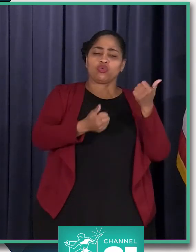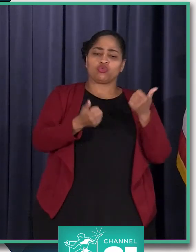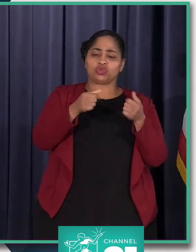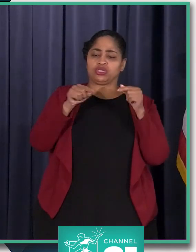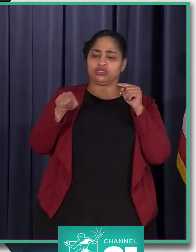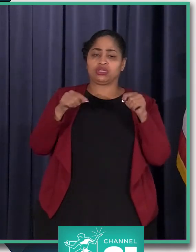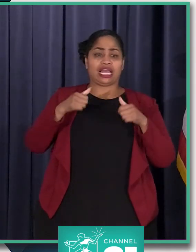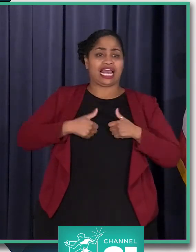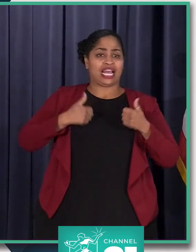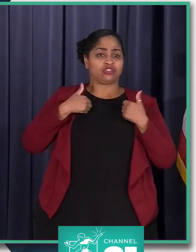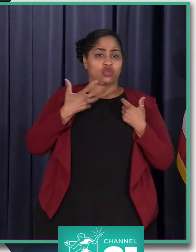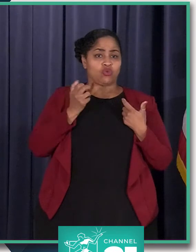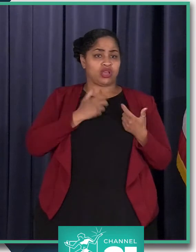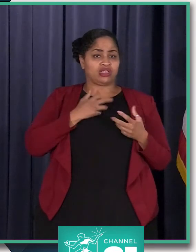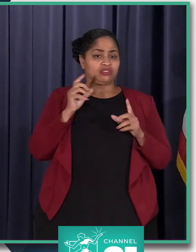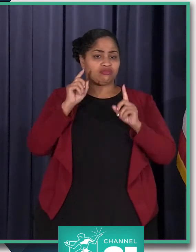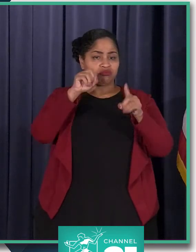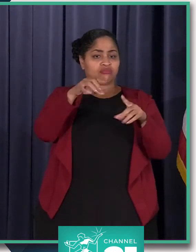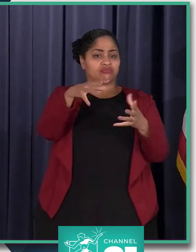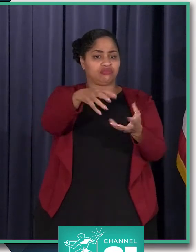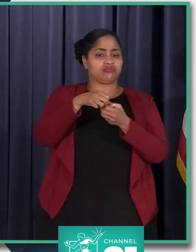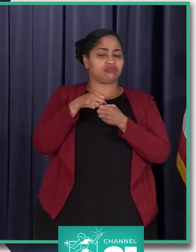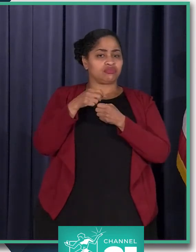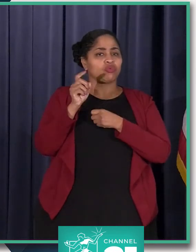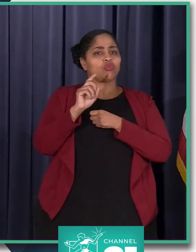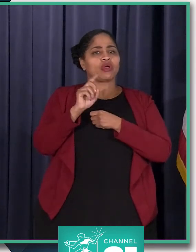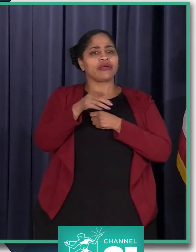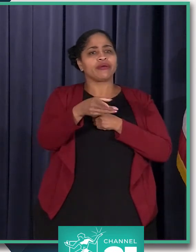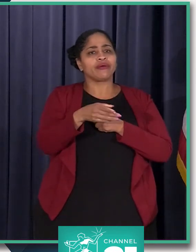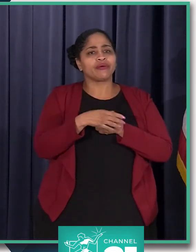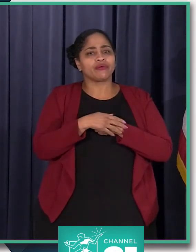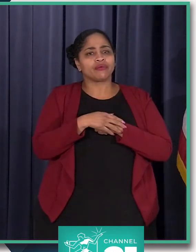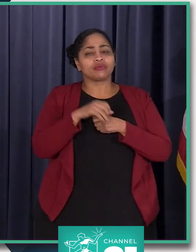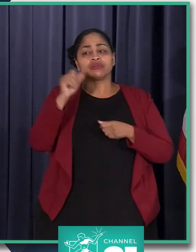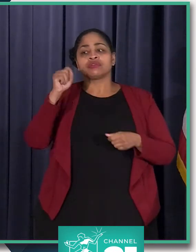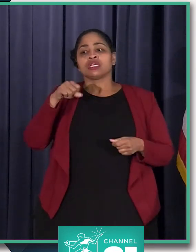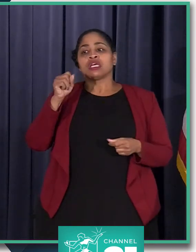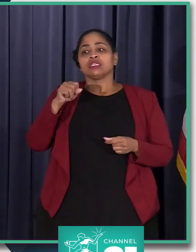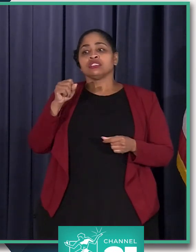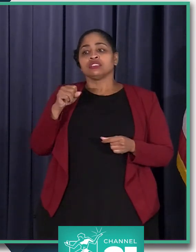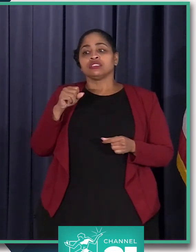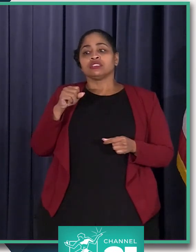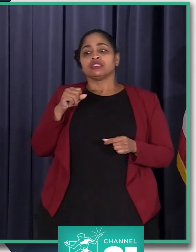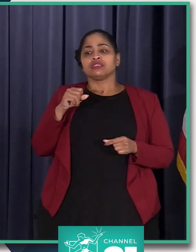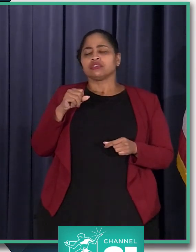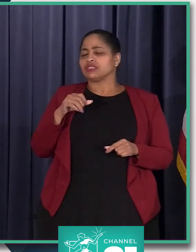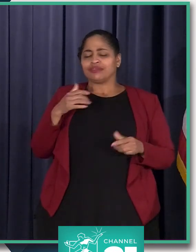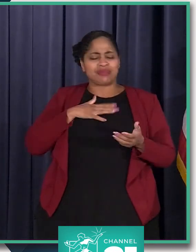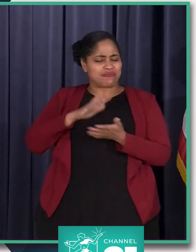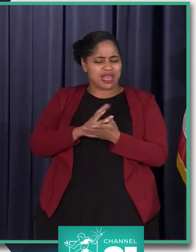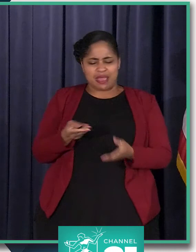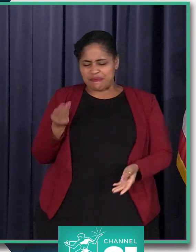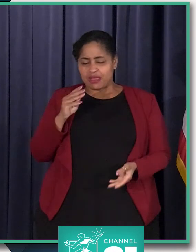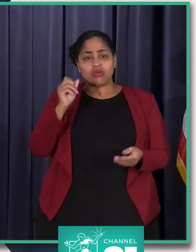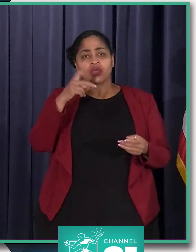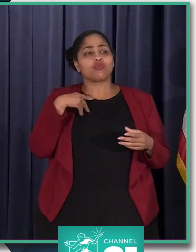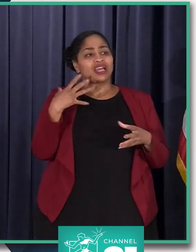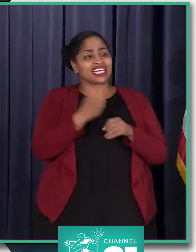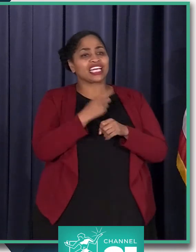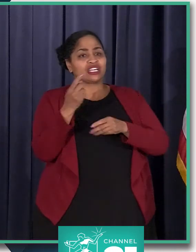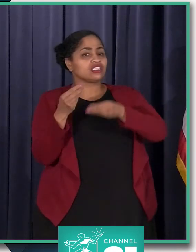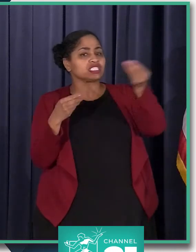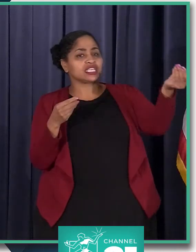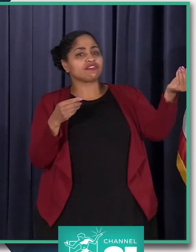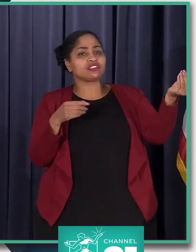particular address you want us to get out and get the trash on? Yes, it's I just had my paper. Okay, I tell you what, we're going to get you